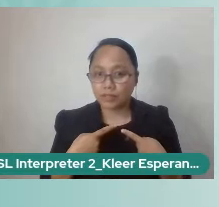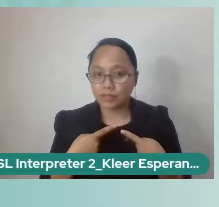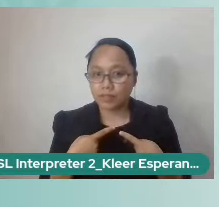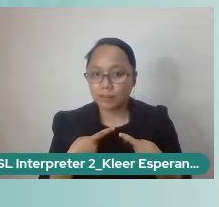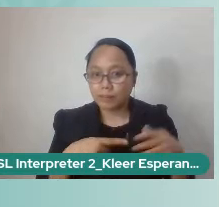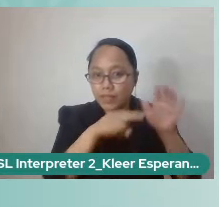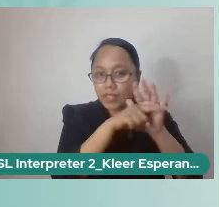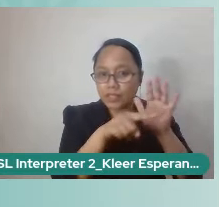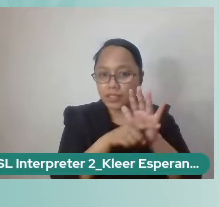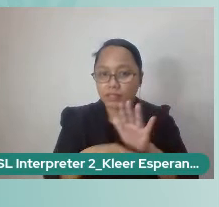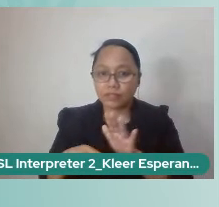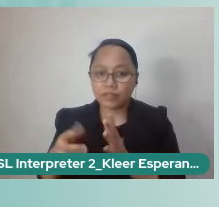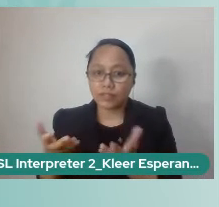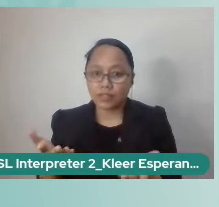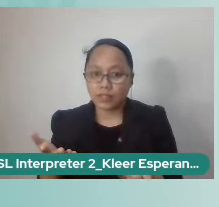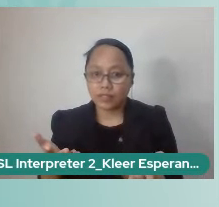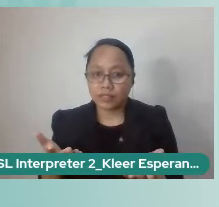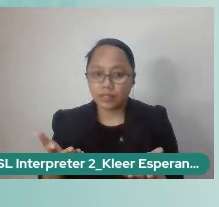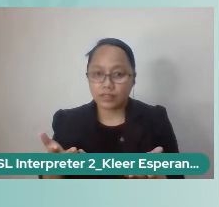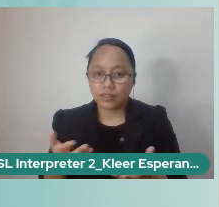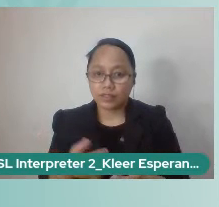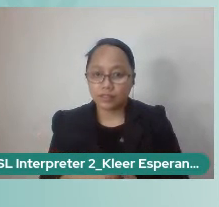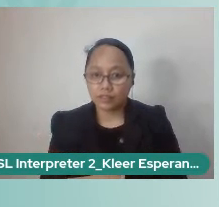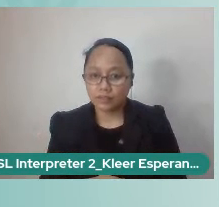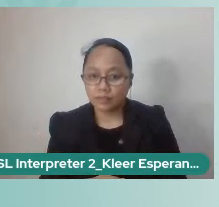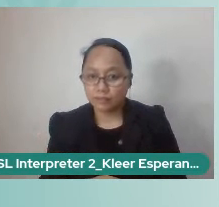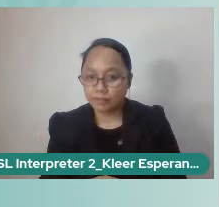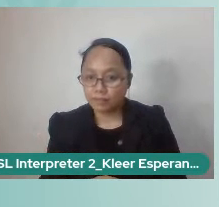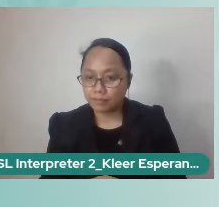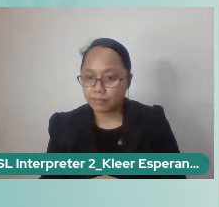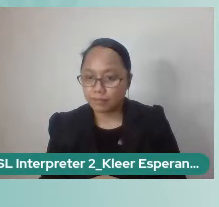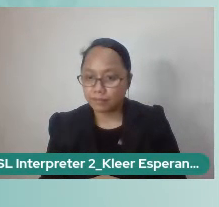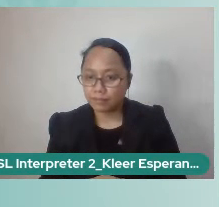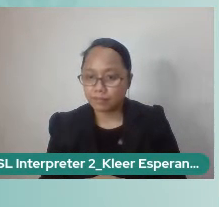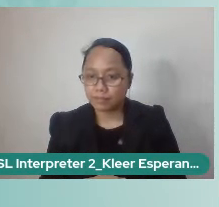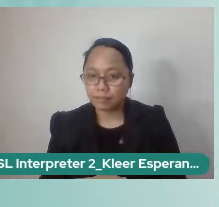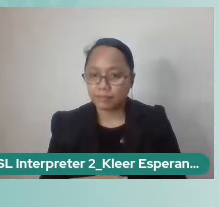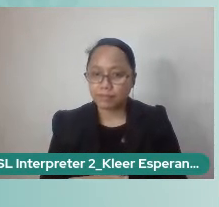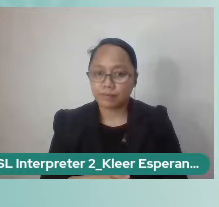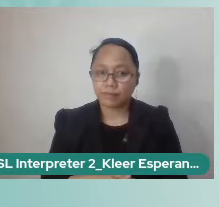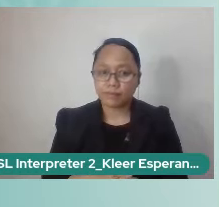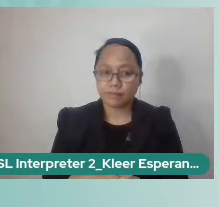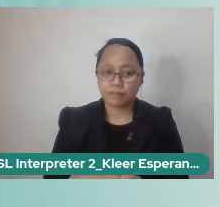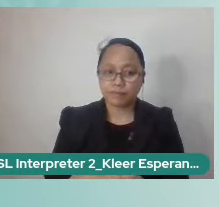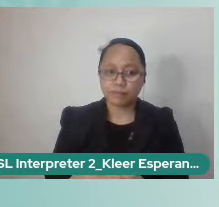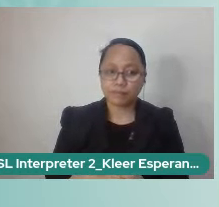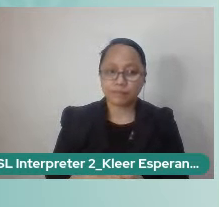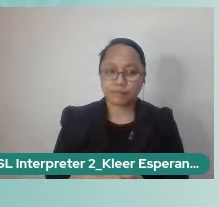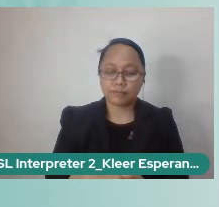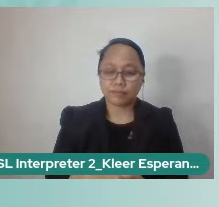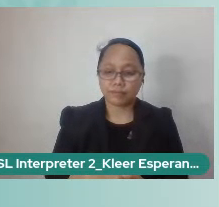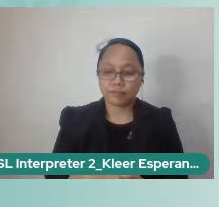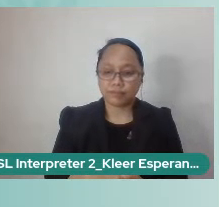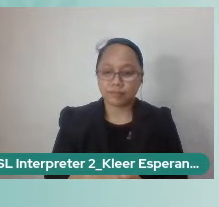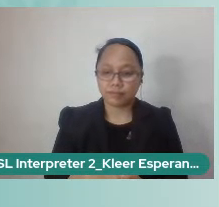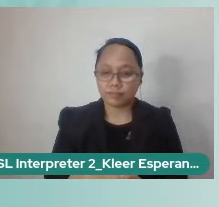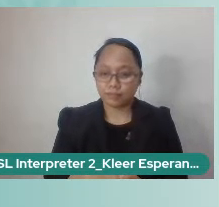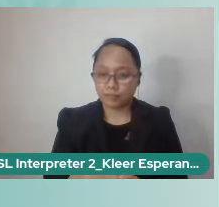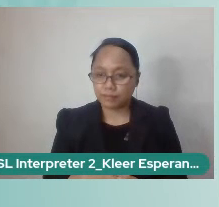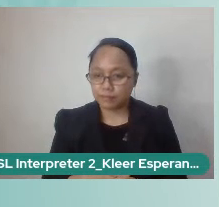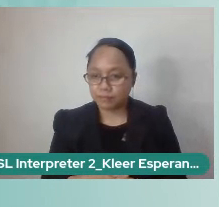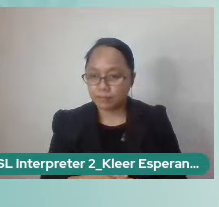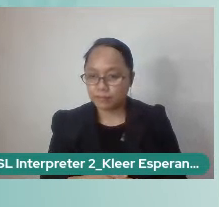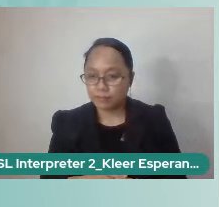16-18. It's another oncogenic type. And in those women, there's reflex cytology or liquid-based cytology done in the laboratory, and